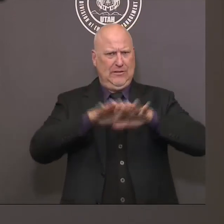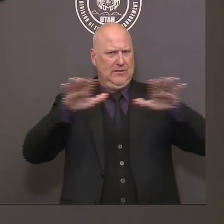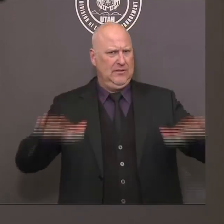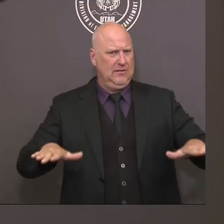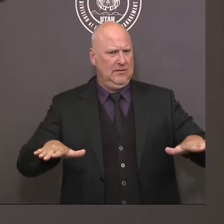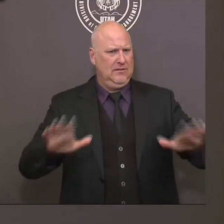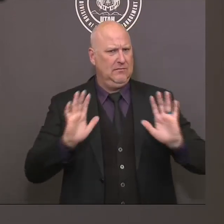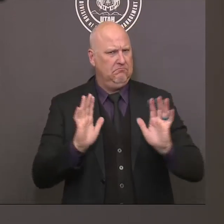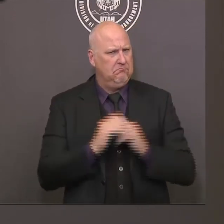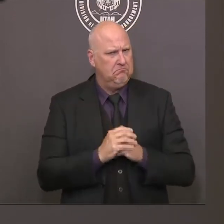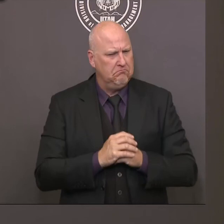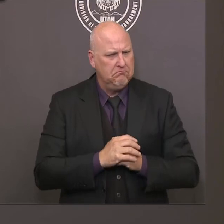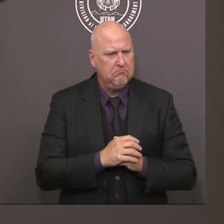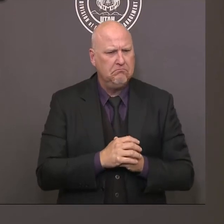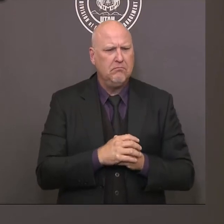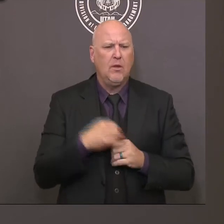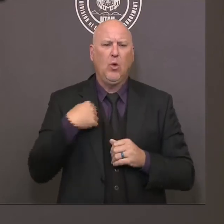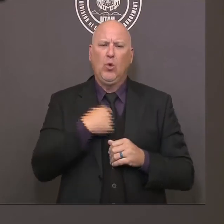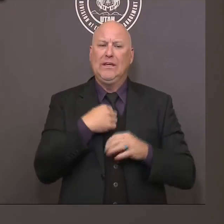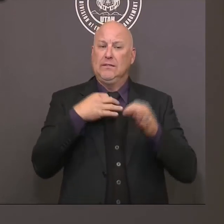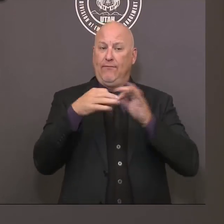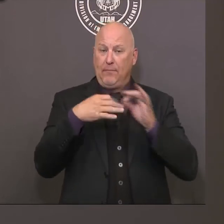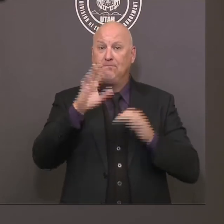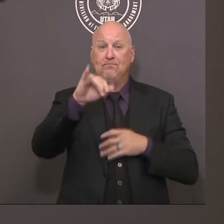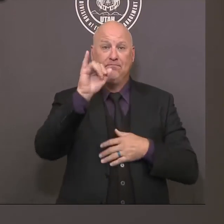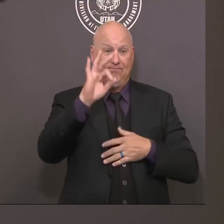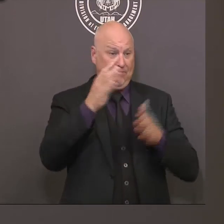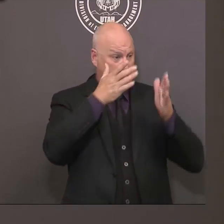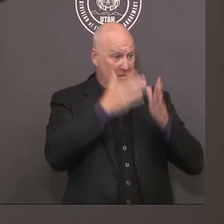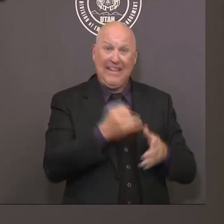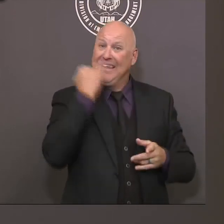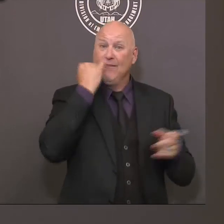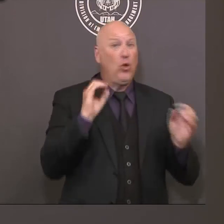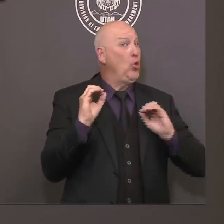died. So every death that's counted is